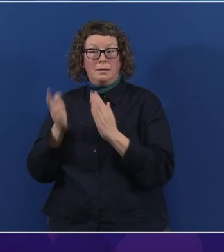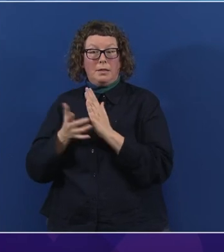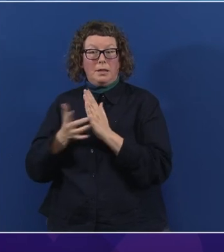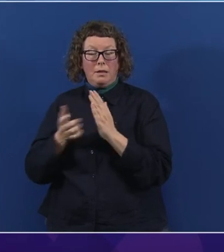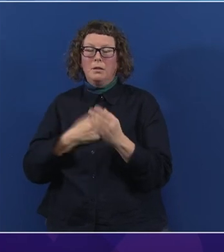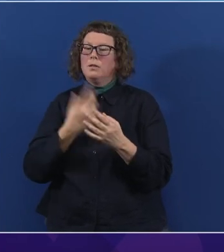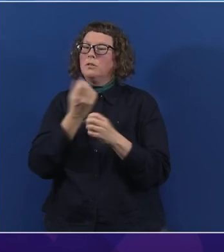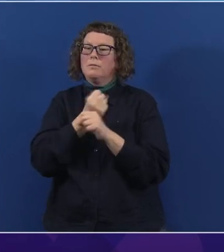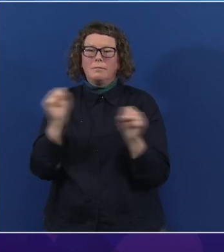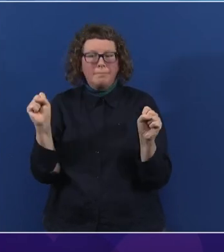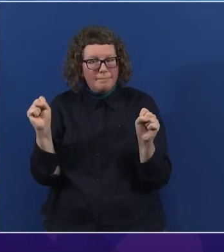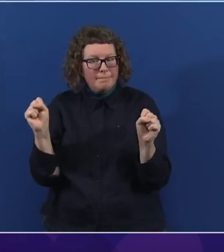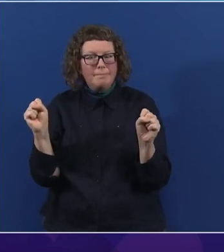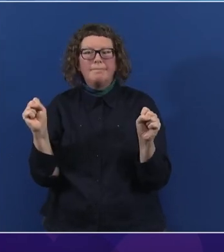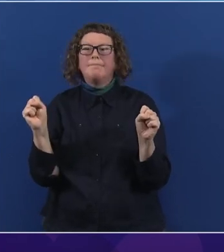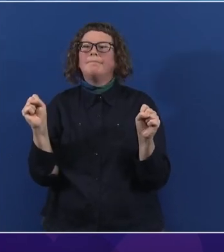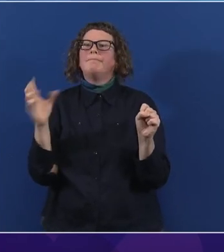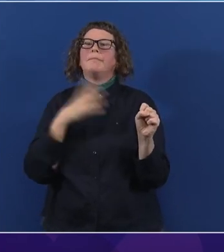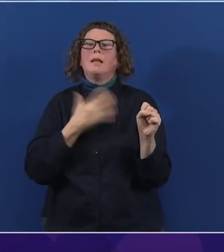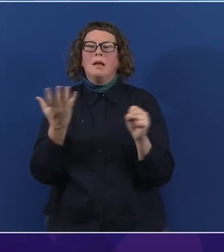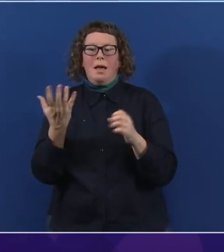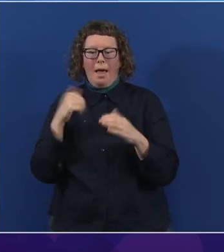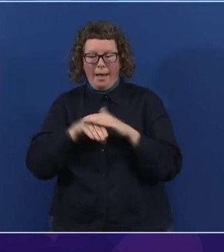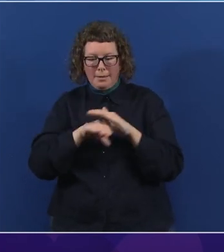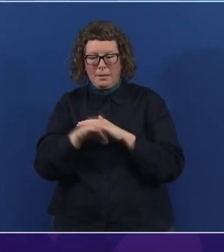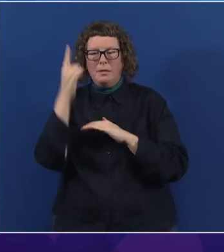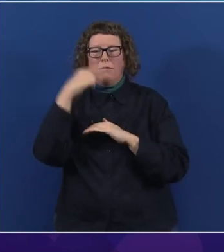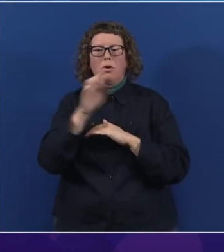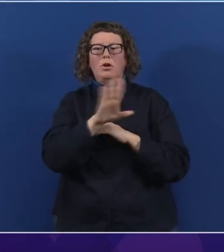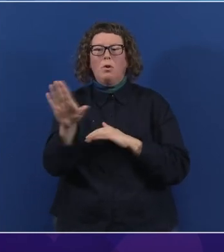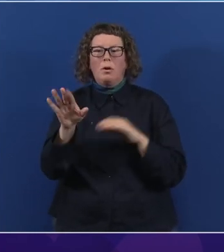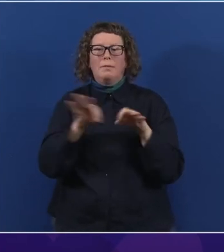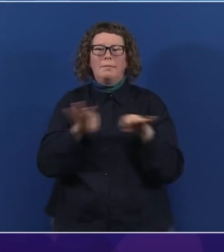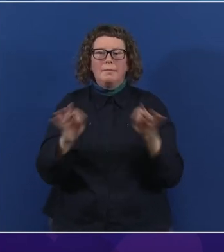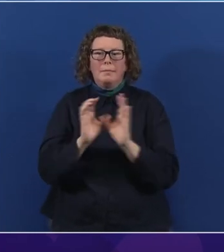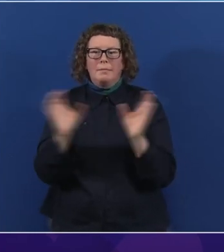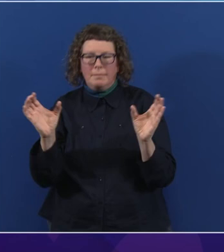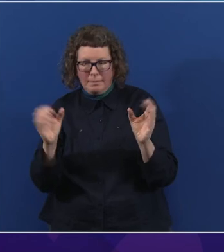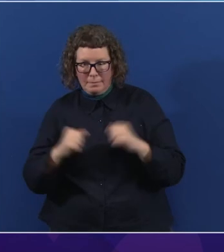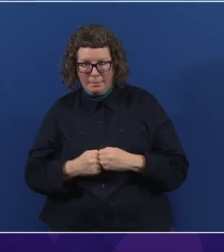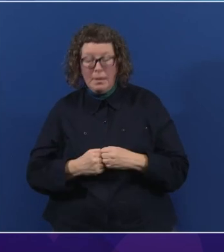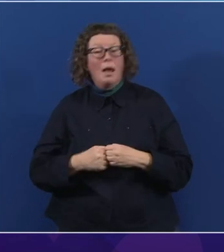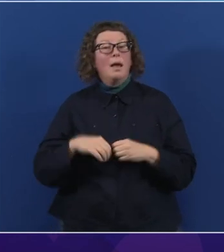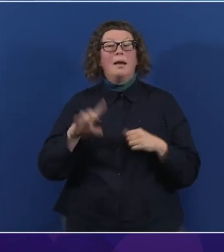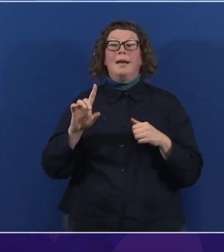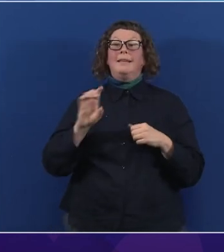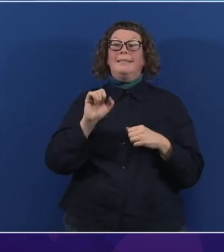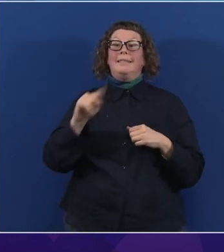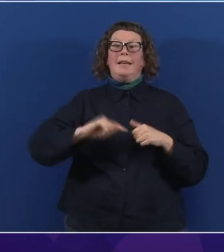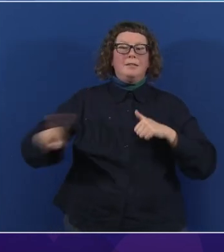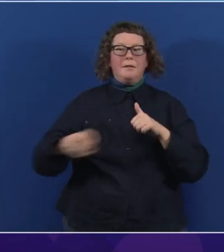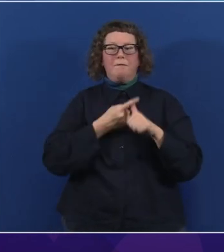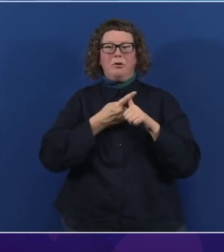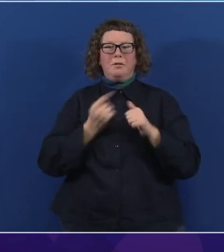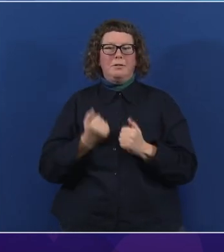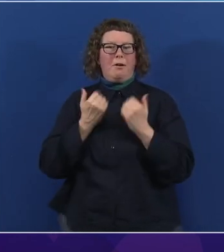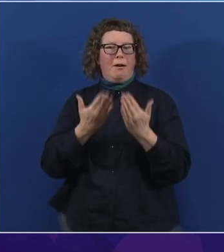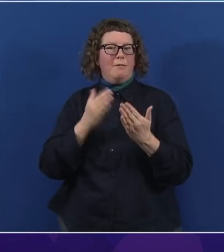secure access to their credential, and SAIT was the first post-secondary institution in Canada to offer this innovation to its